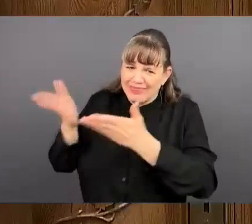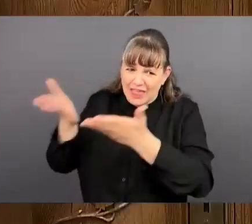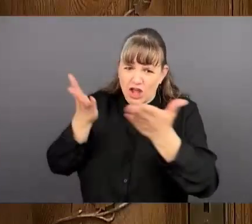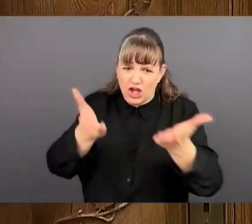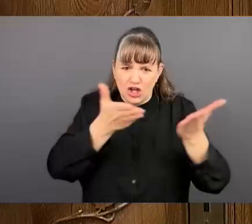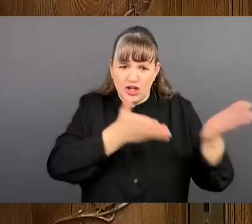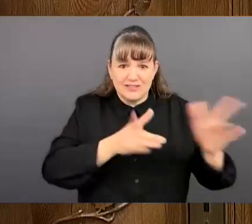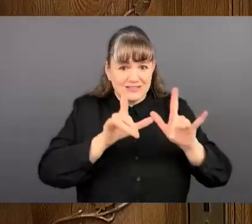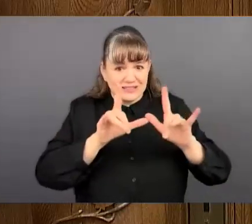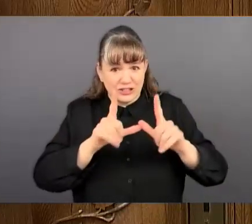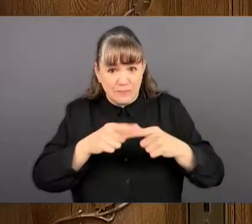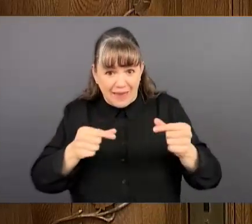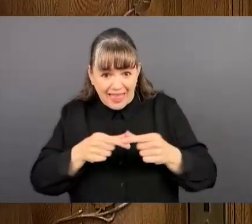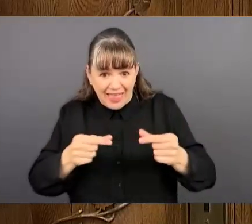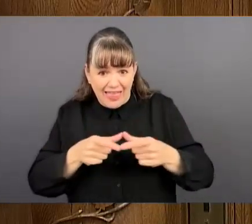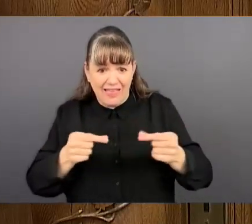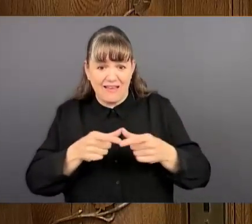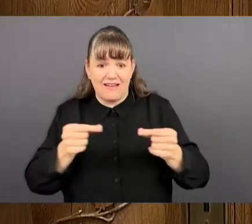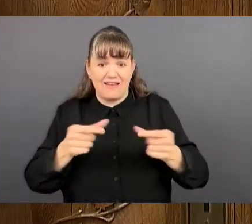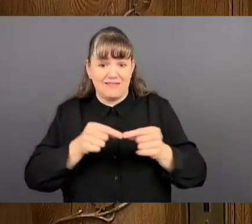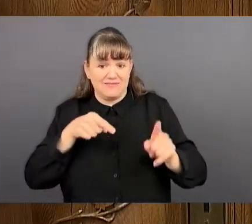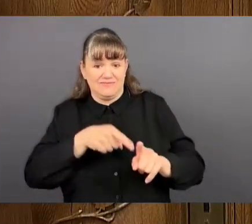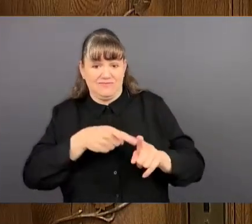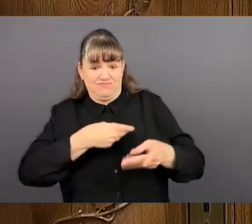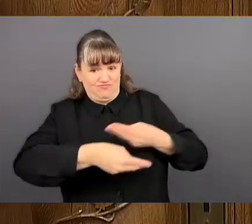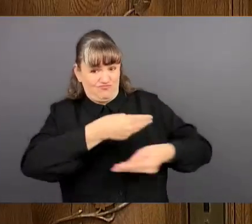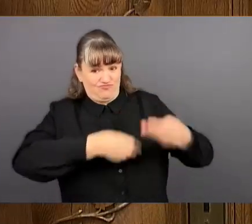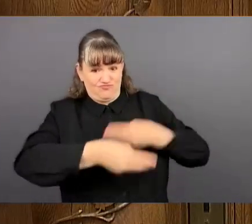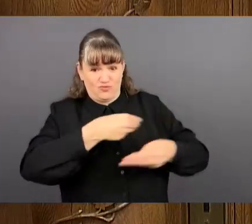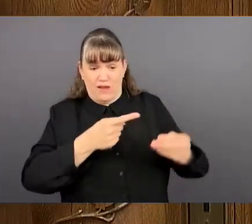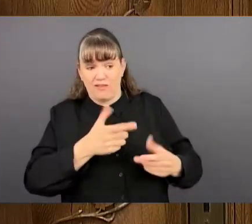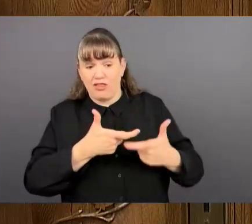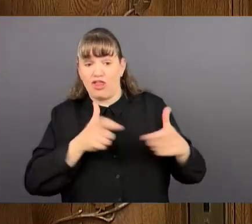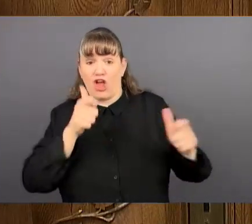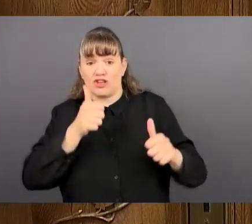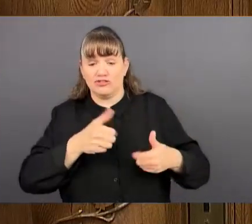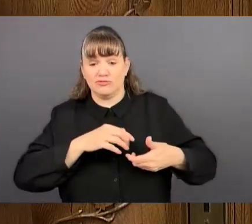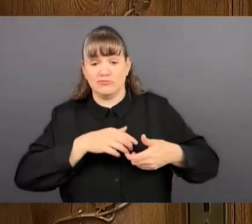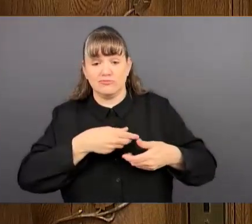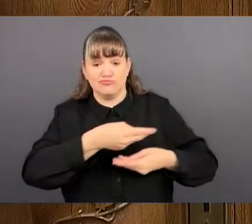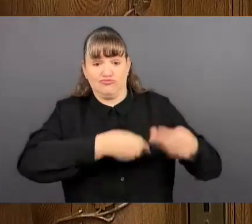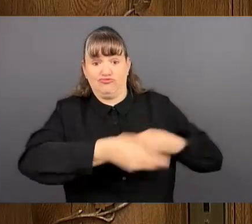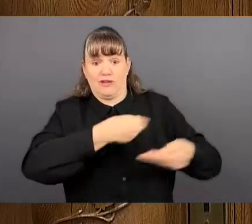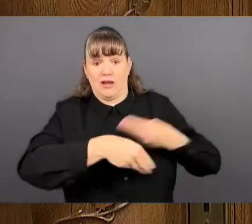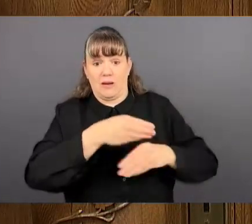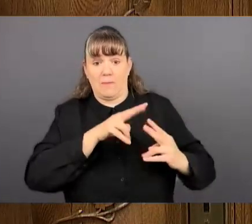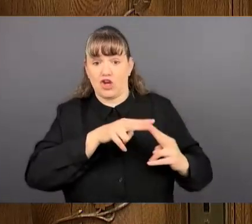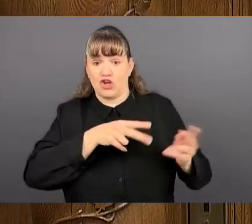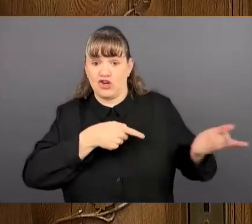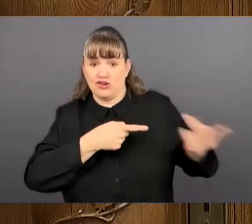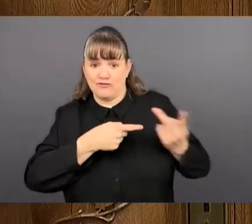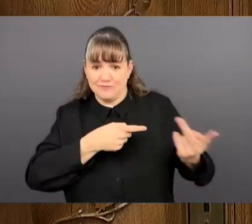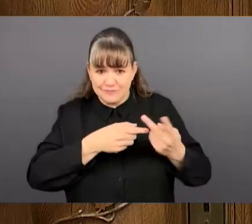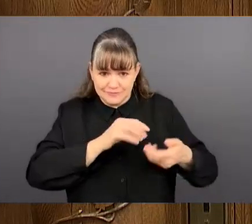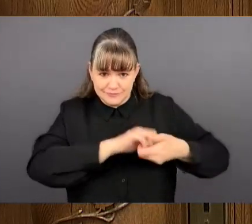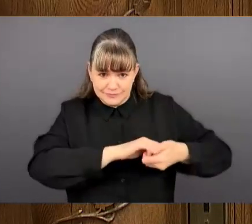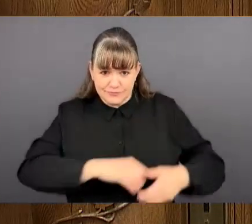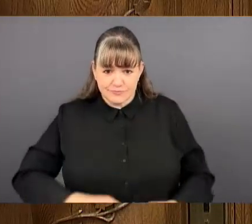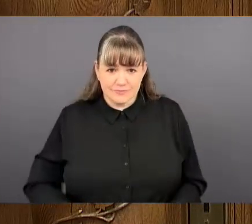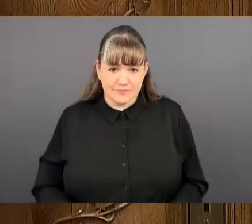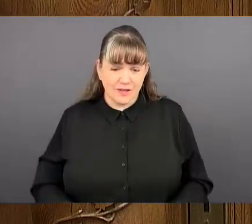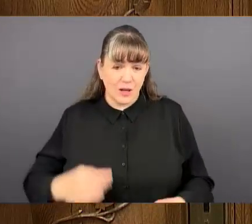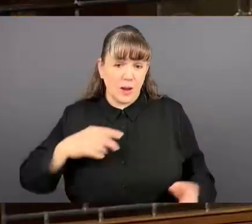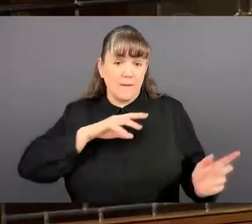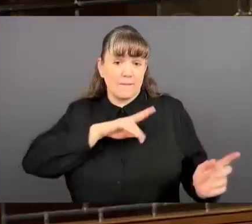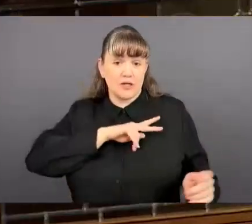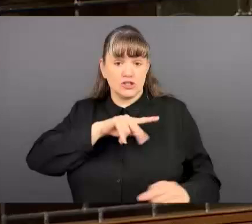Member for Prince George, North Caribou. Thank you, Mr. Speaker. British Columbia